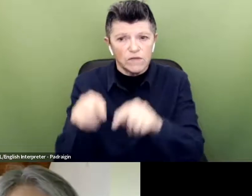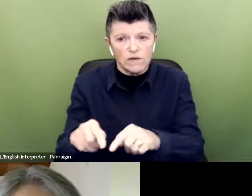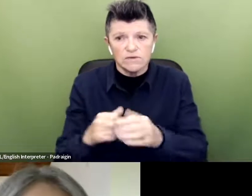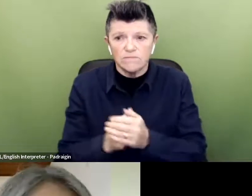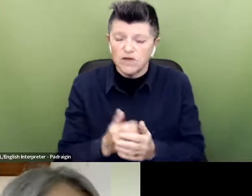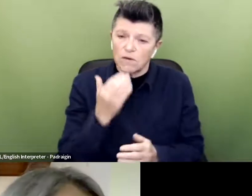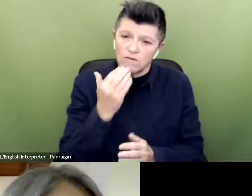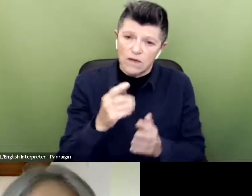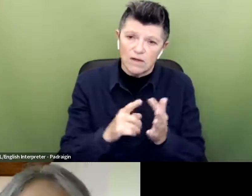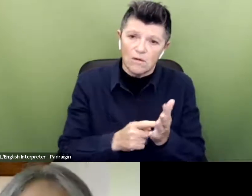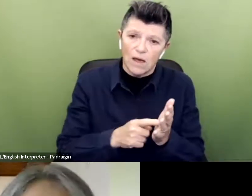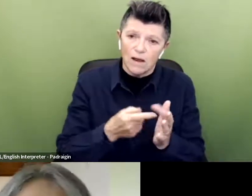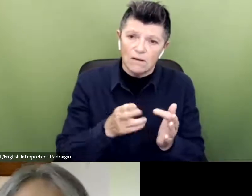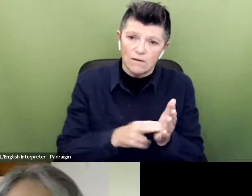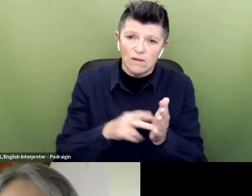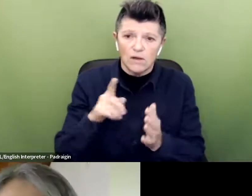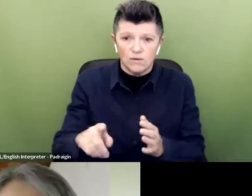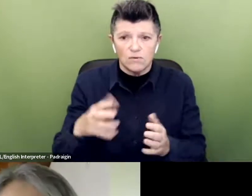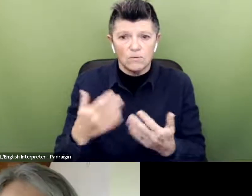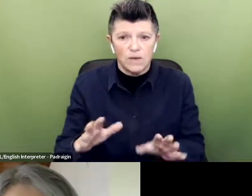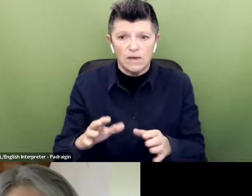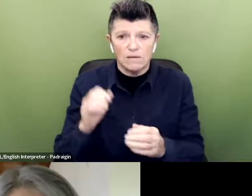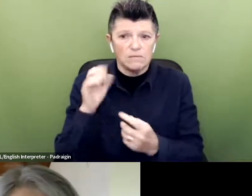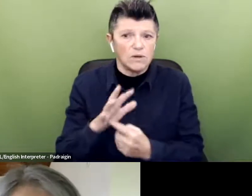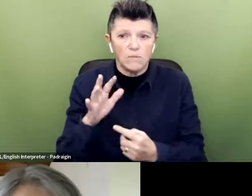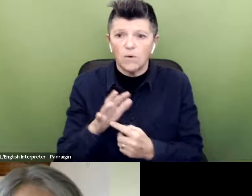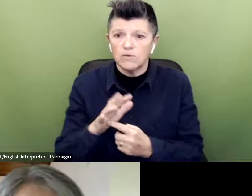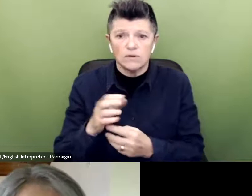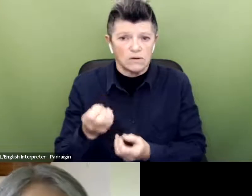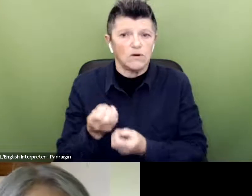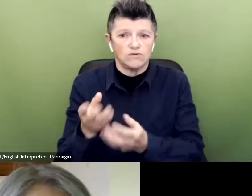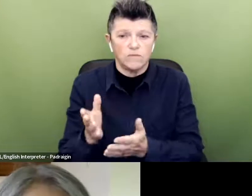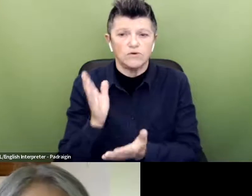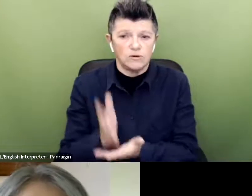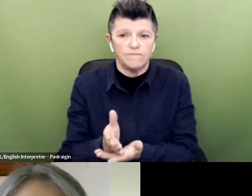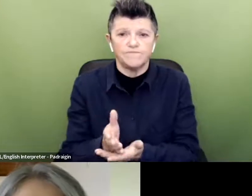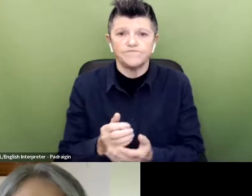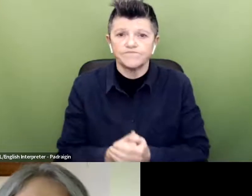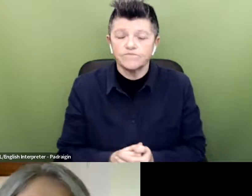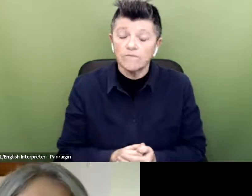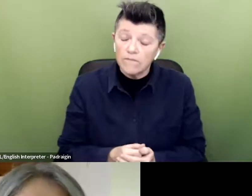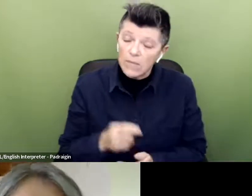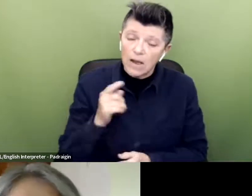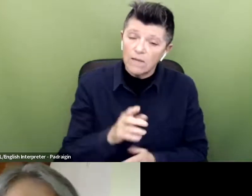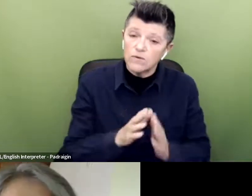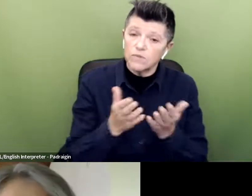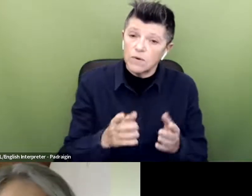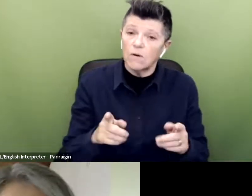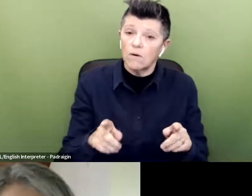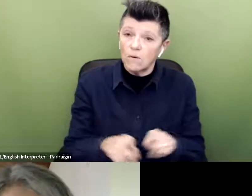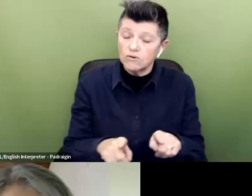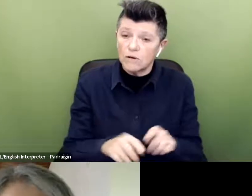you've been making a very important contribution. This book is also very timely